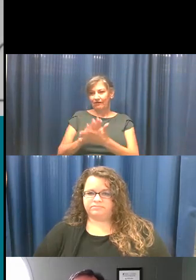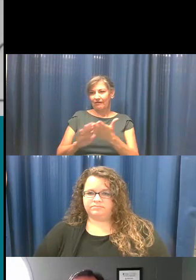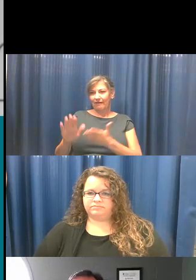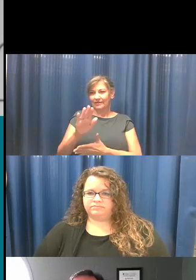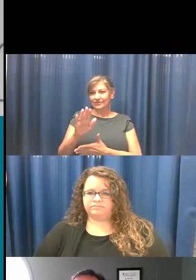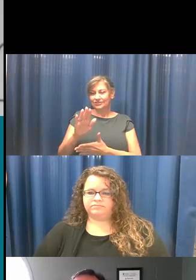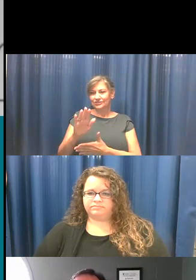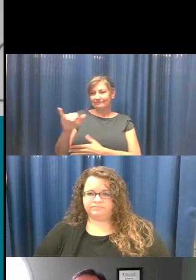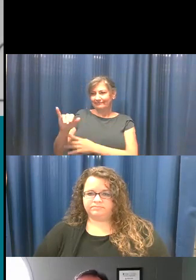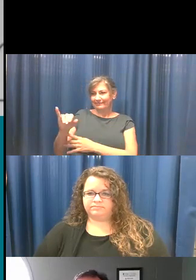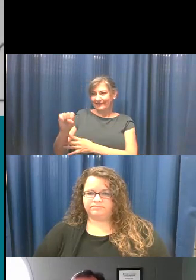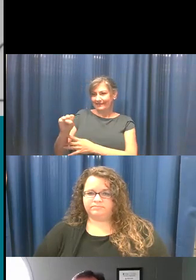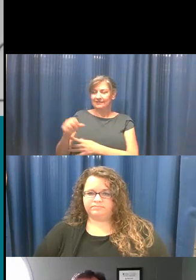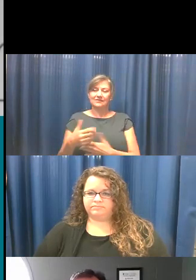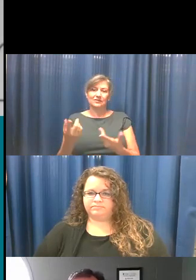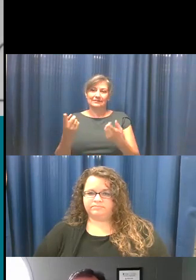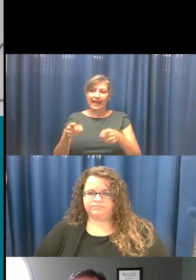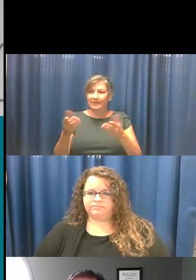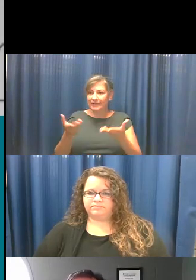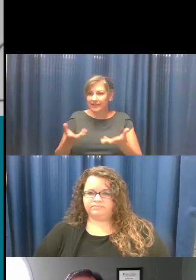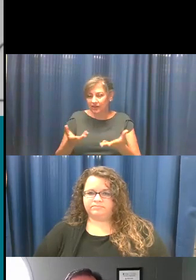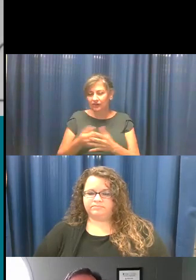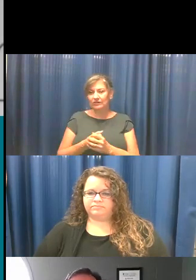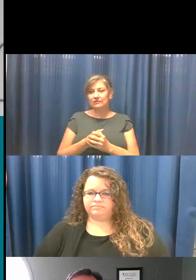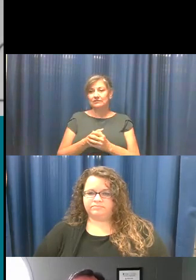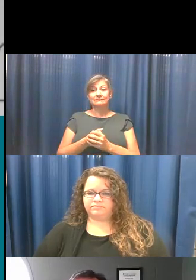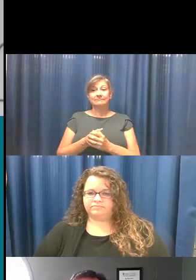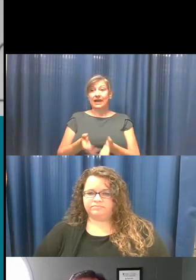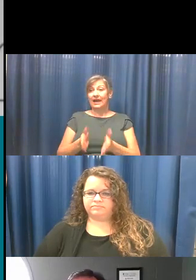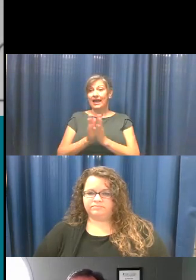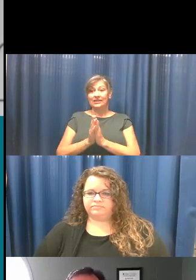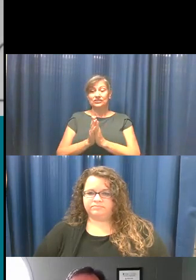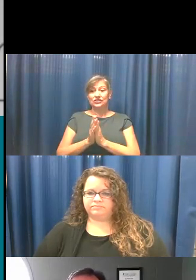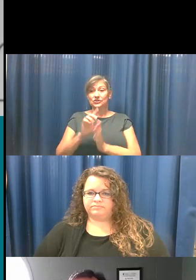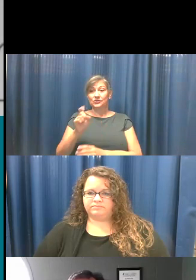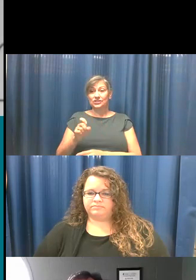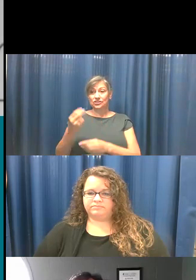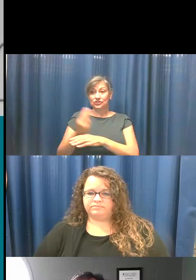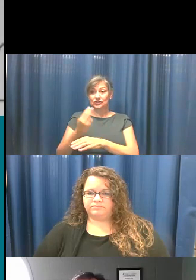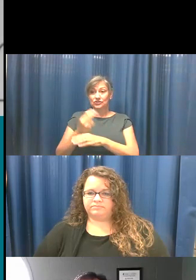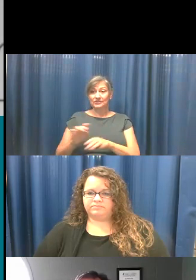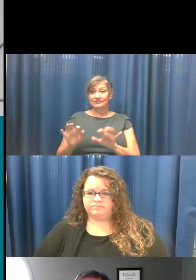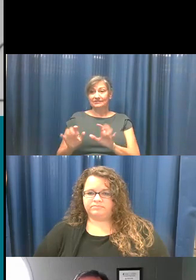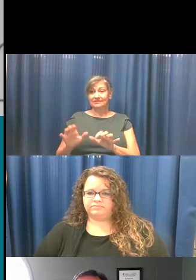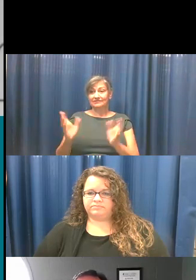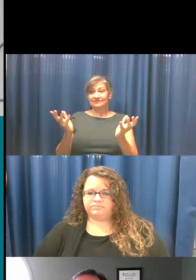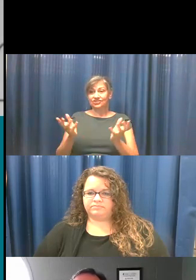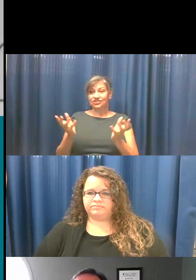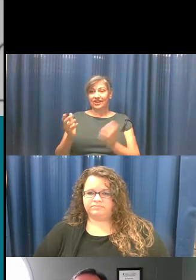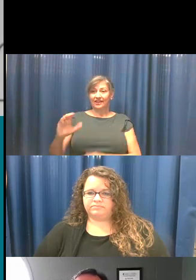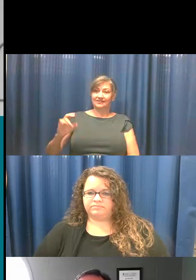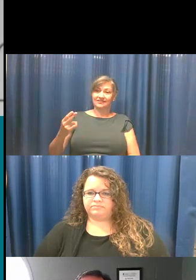happening at the college. I invite your questions through the chat. One of the great things that we've learned through